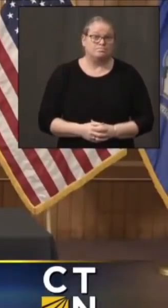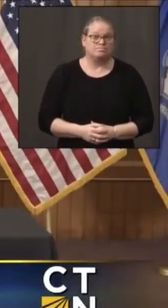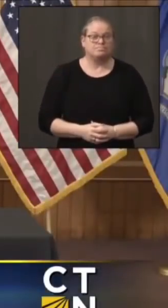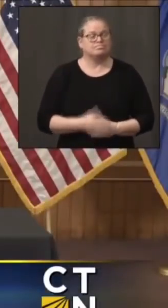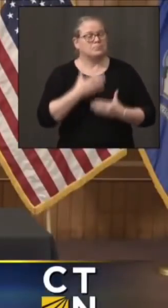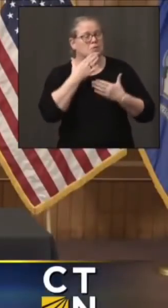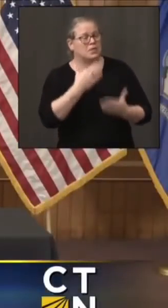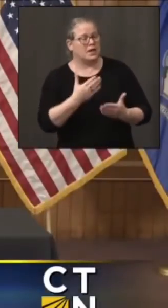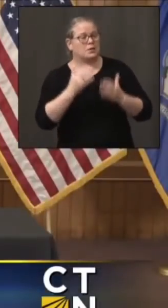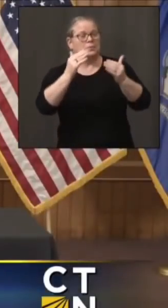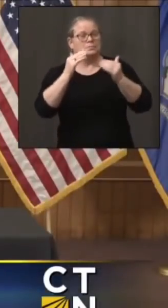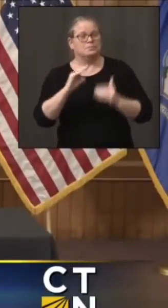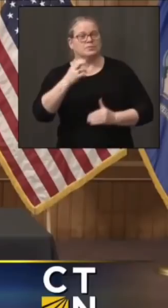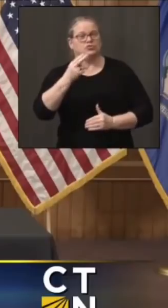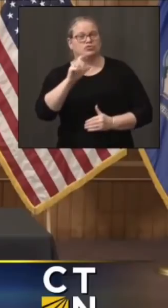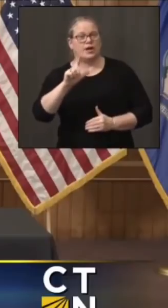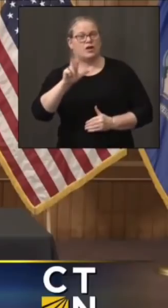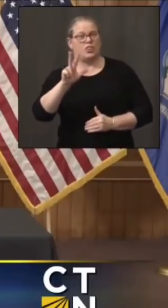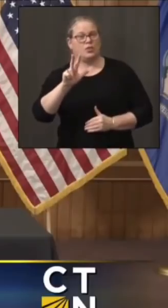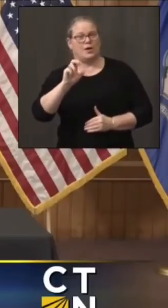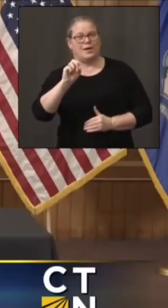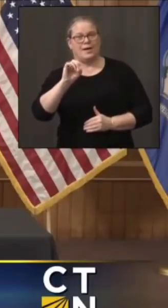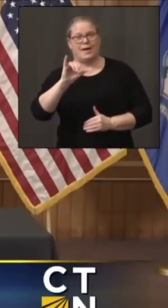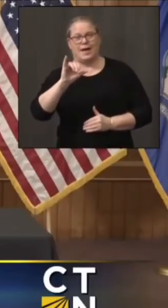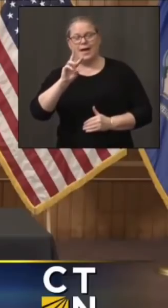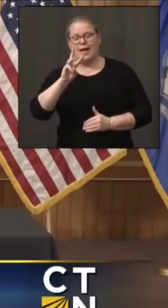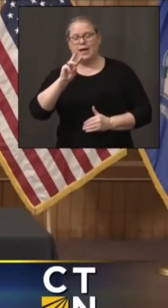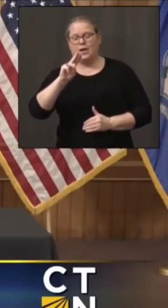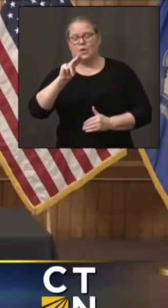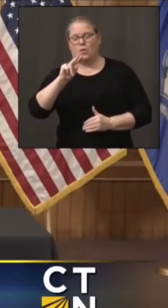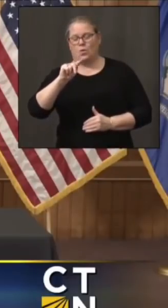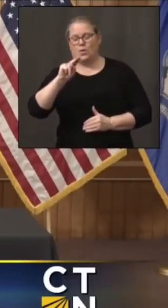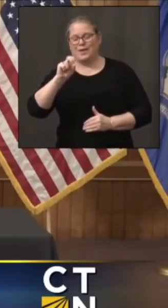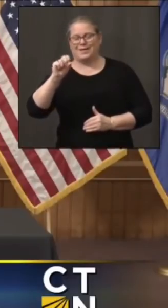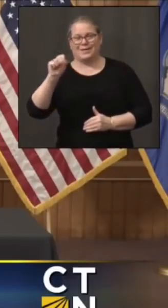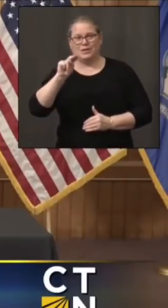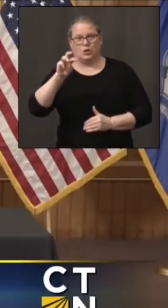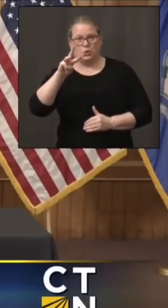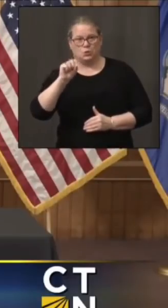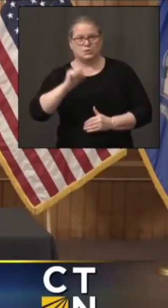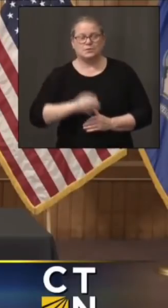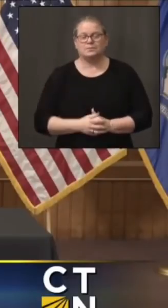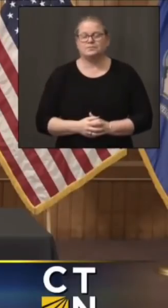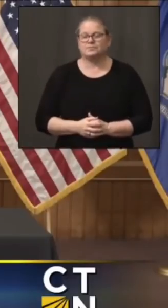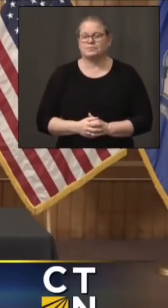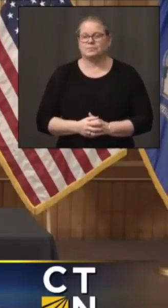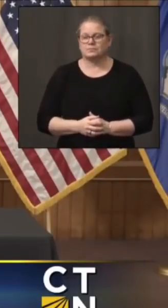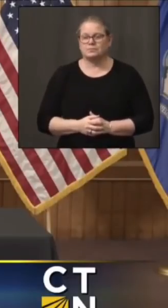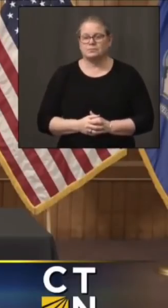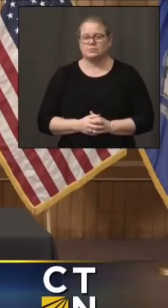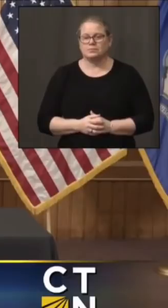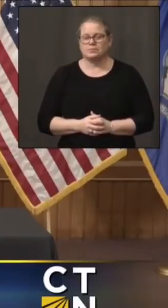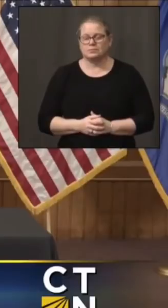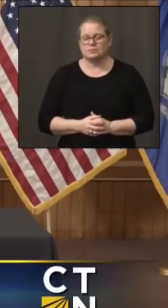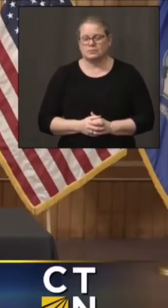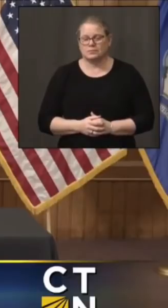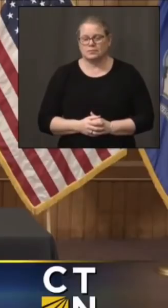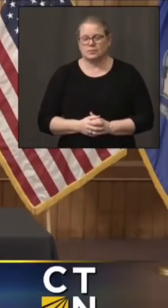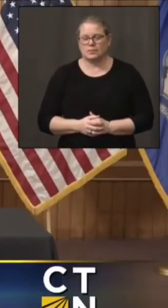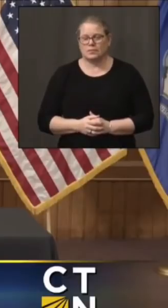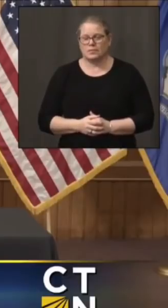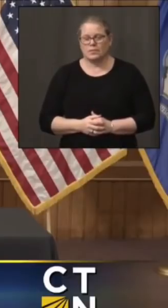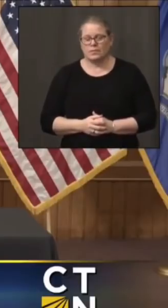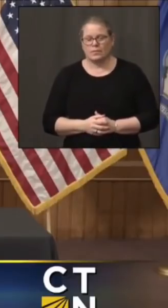Eyewitness News. Yes, Governor, I noticed an interesting point that you made when it comes to extra vaccines. You mentioned that they